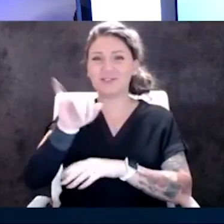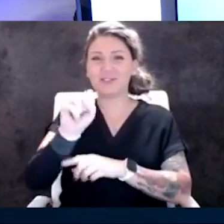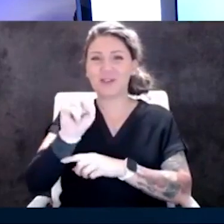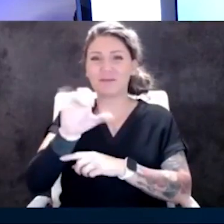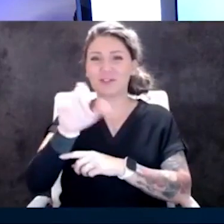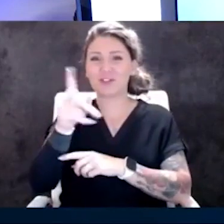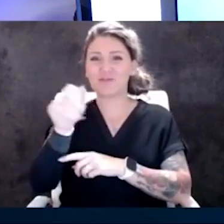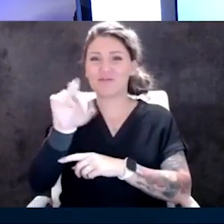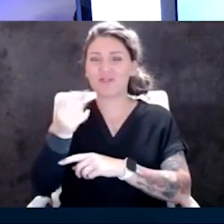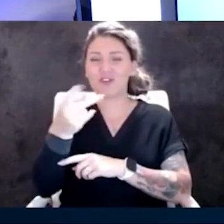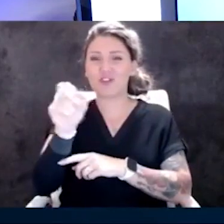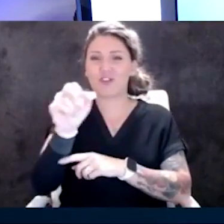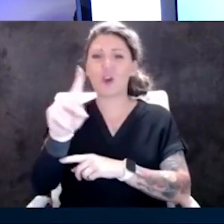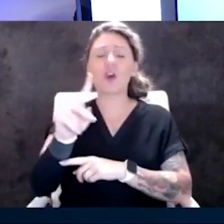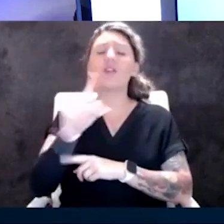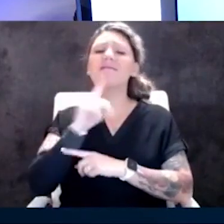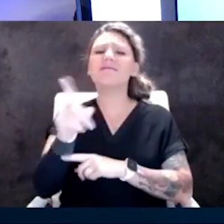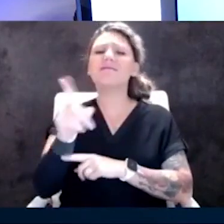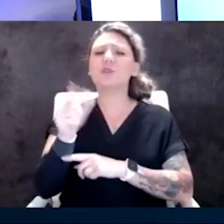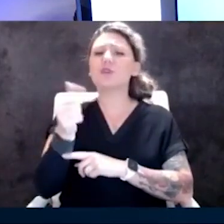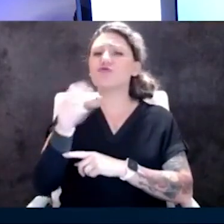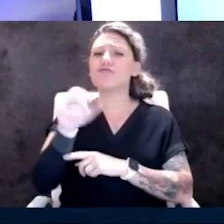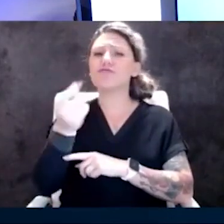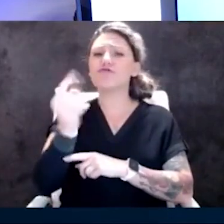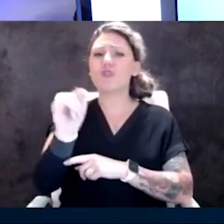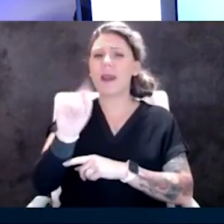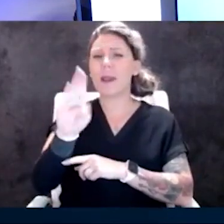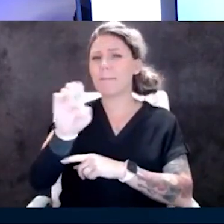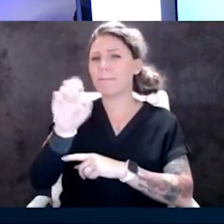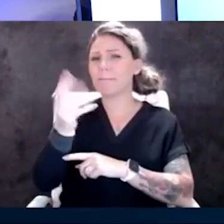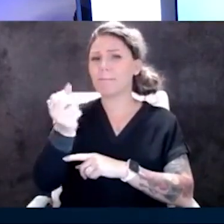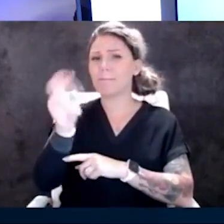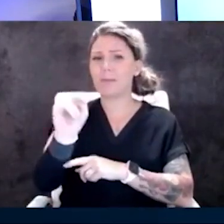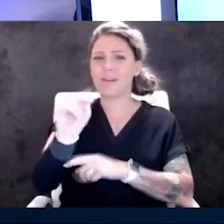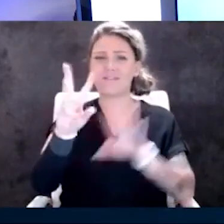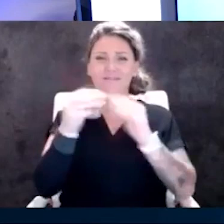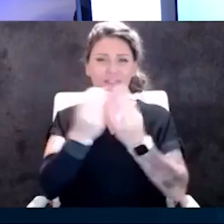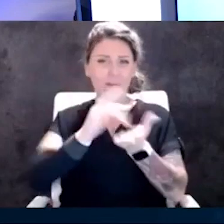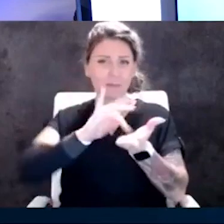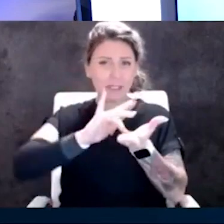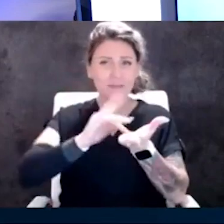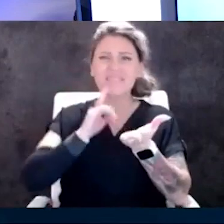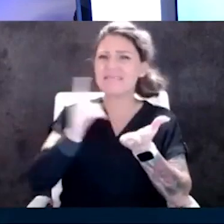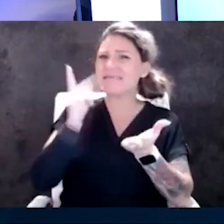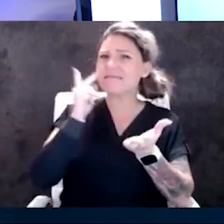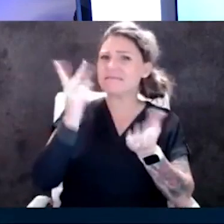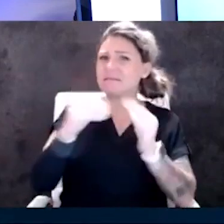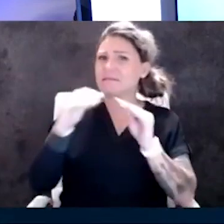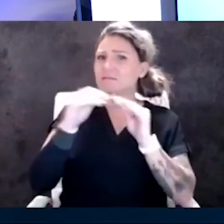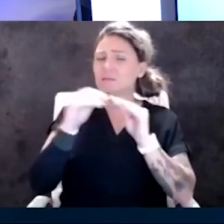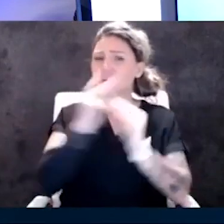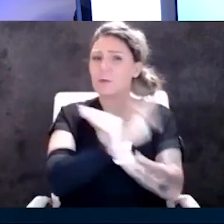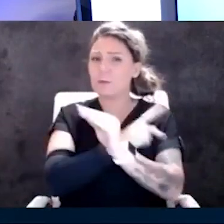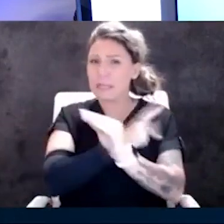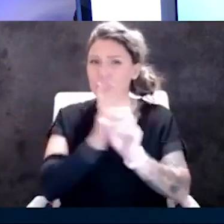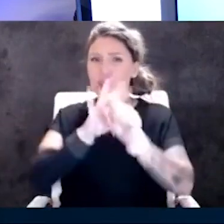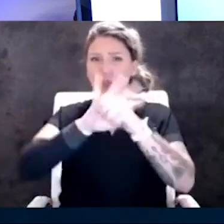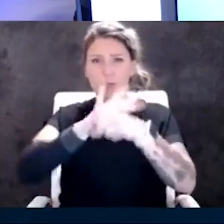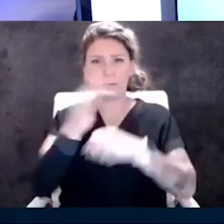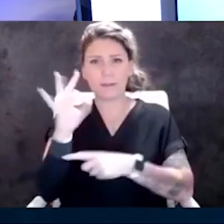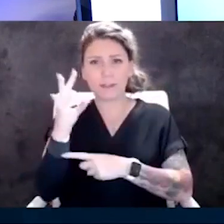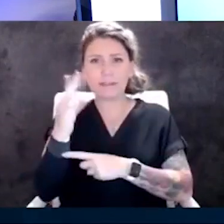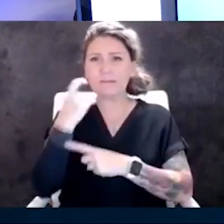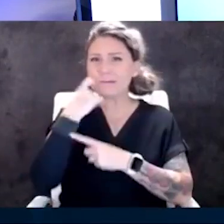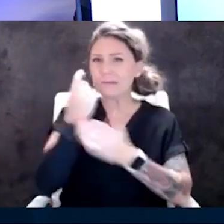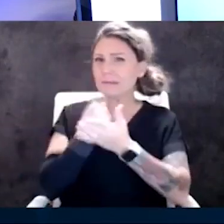Family Medicine, and he's not with the Enterprise, as it turns out. As the Great Bend campus has seen more COVID-19 patients in recent weeks, finding a hospital